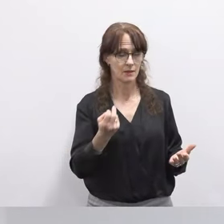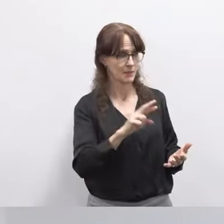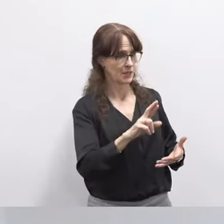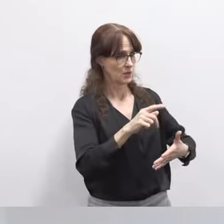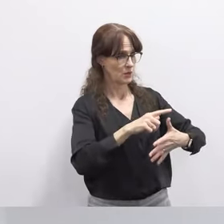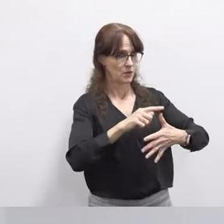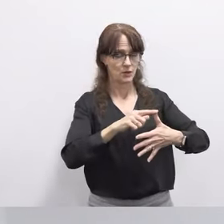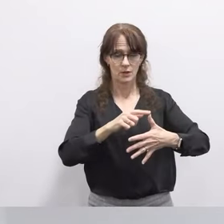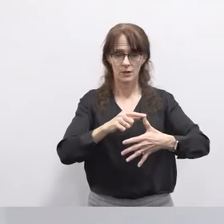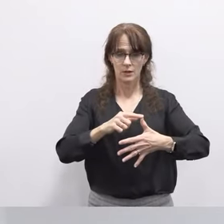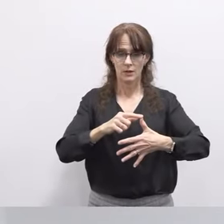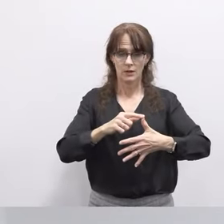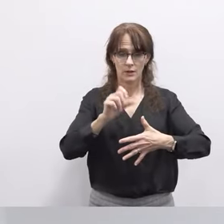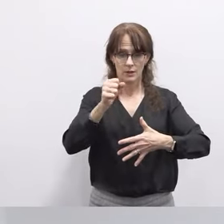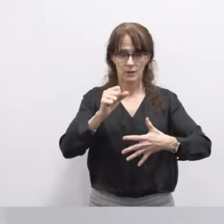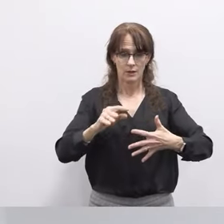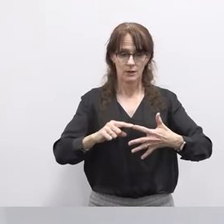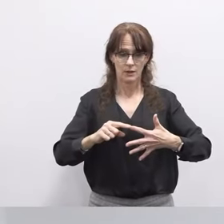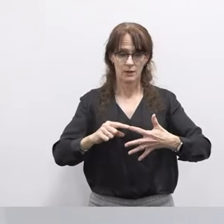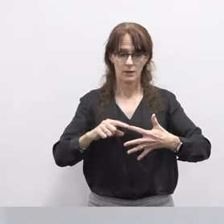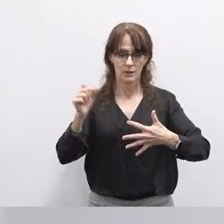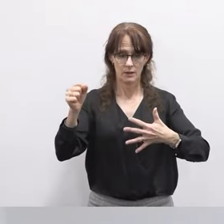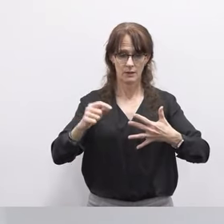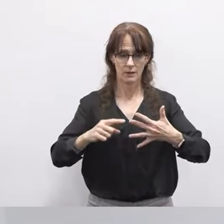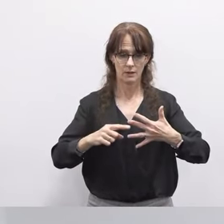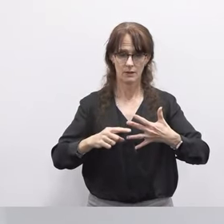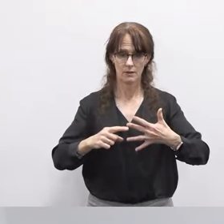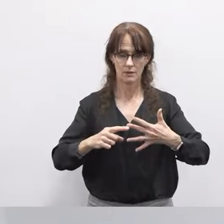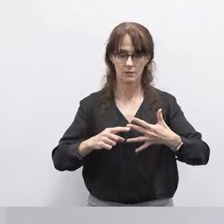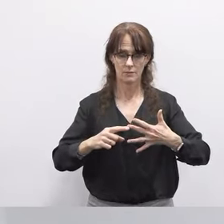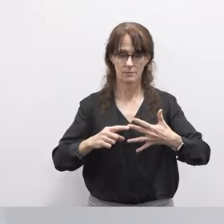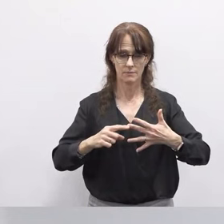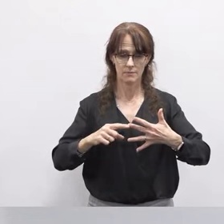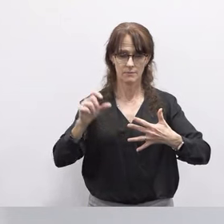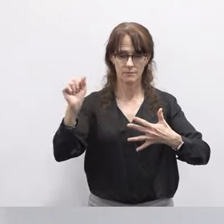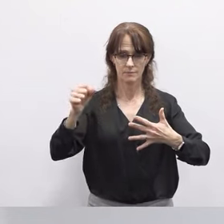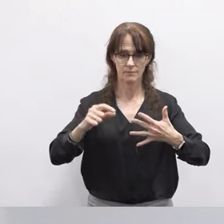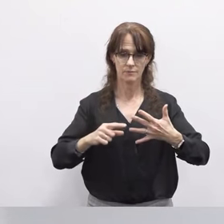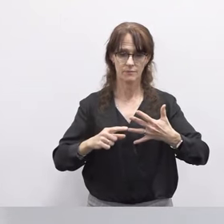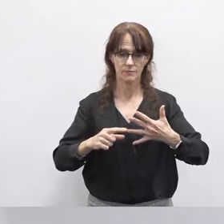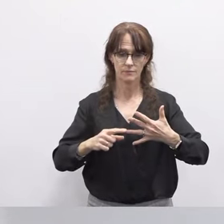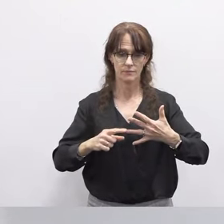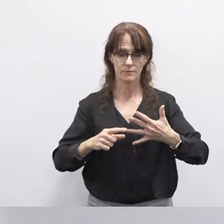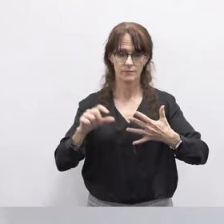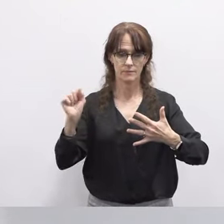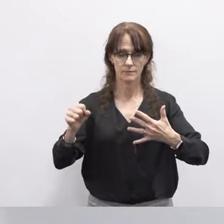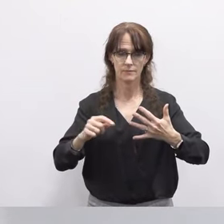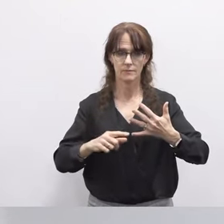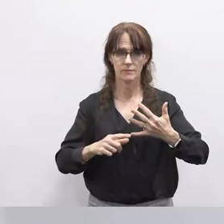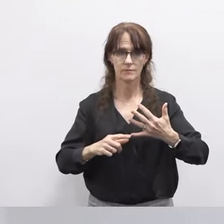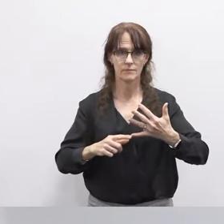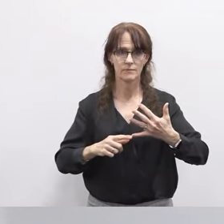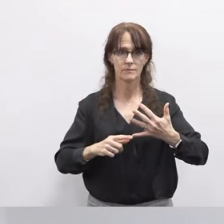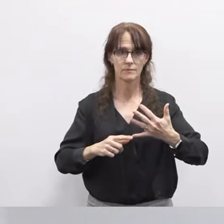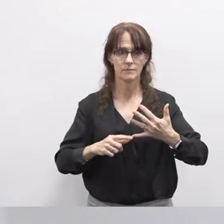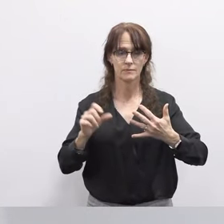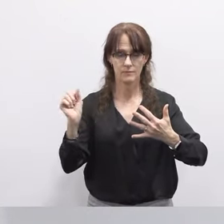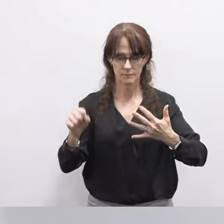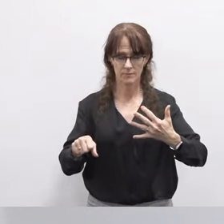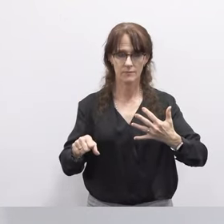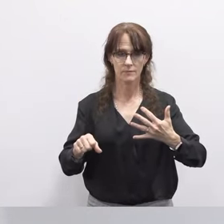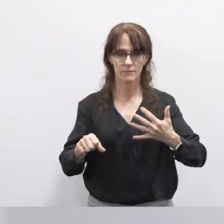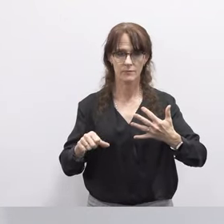vote? Aye. Ms. Kerr? Aye. Ms. Craighead? Aye. Mr. Otto? Aye. I also vote